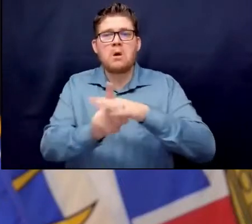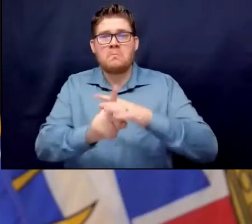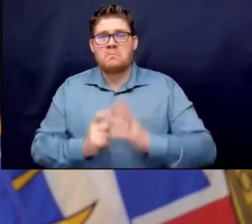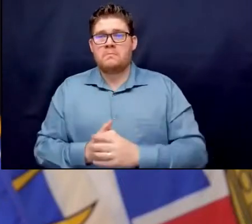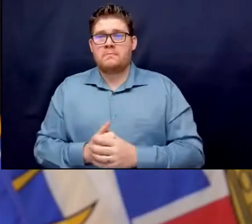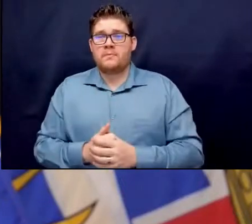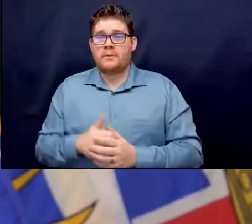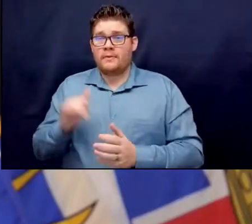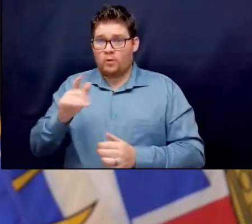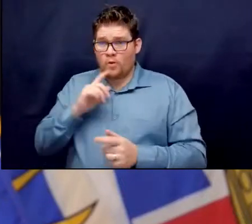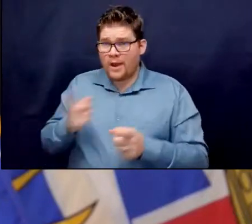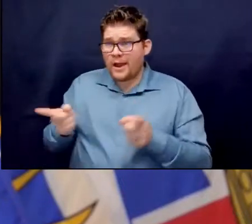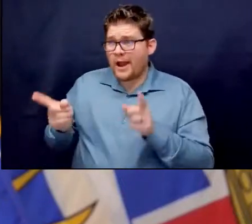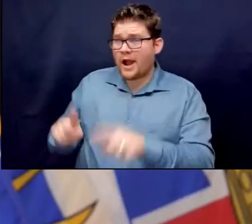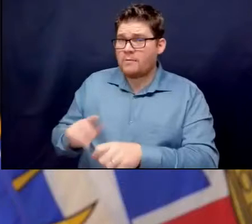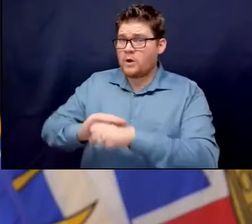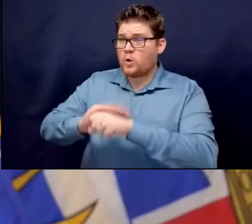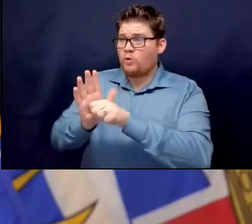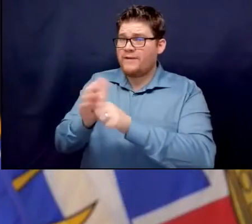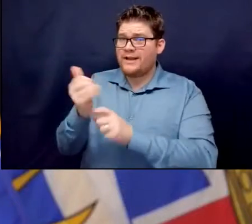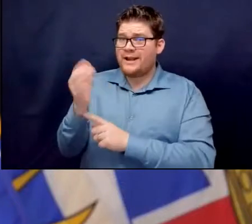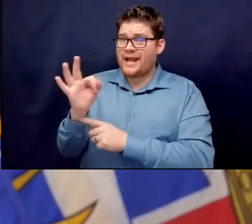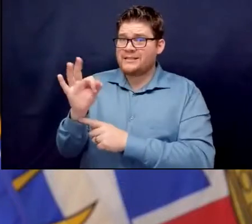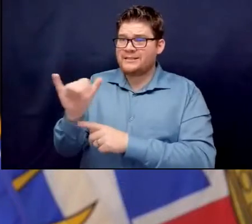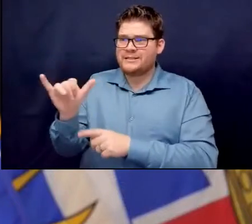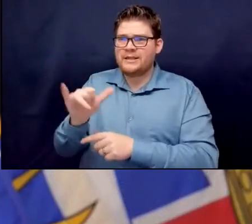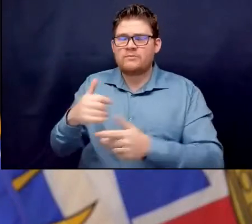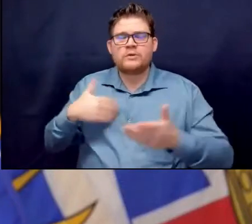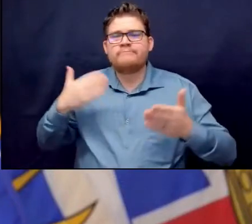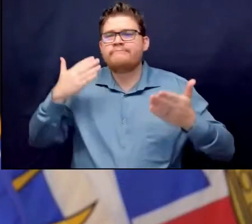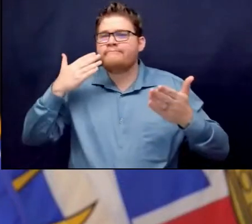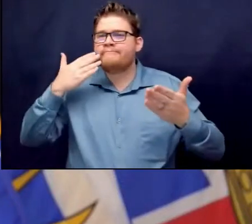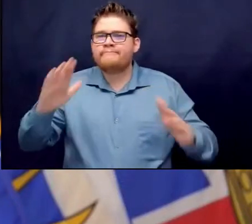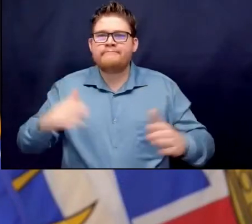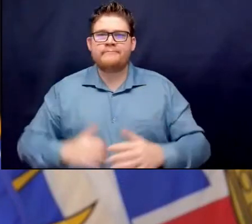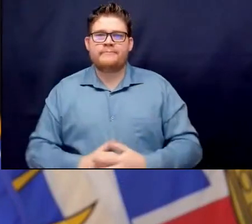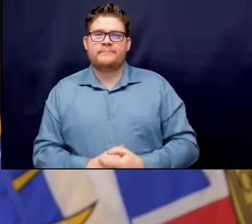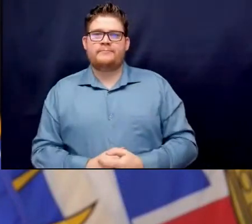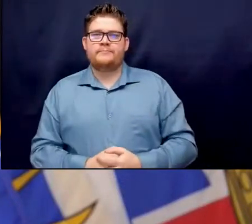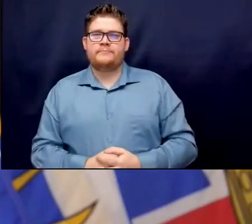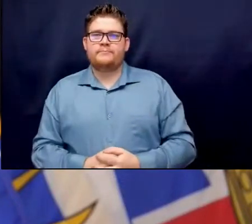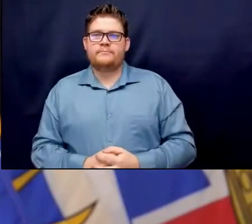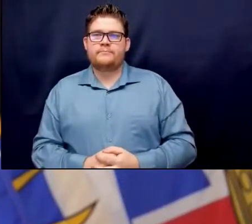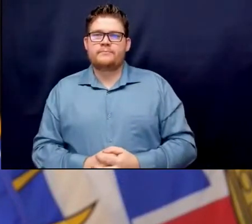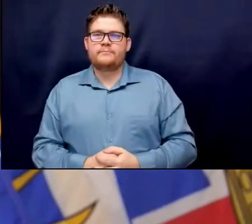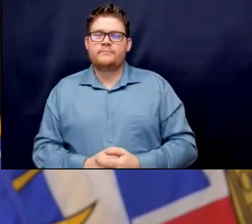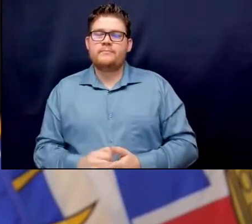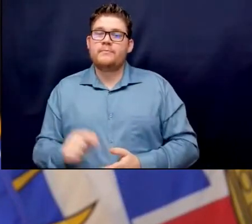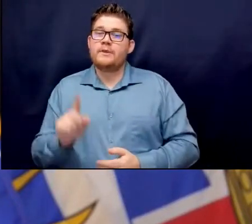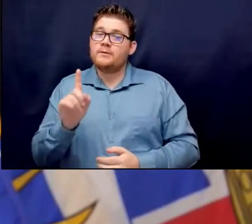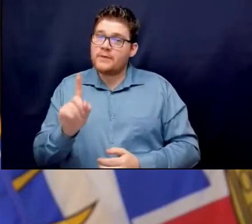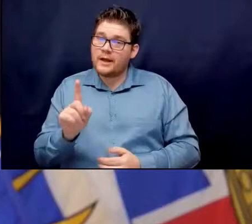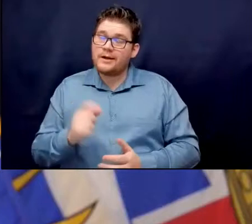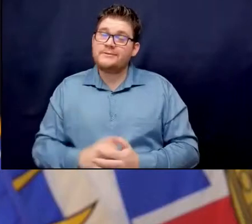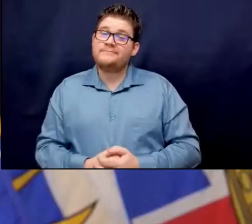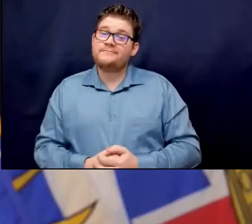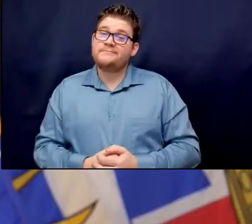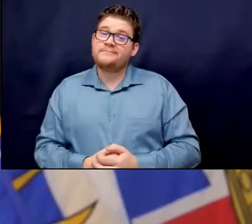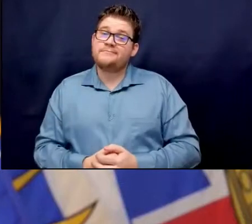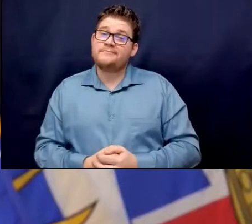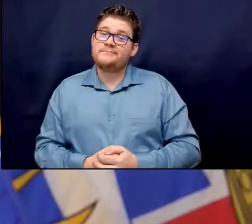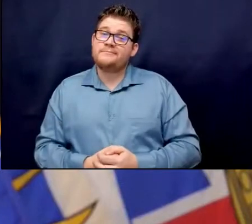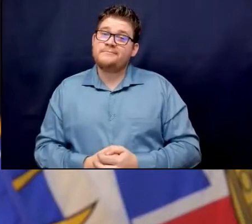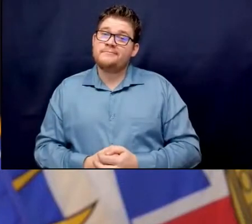might be. But those are some things that we're going to work out over time. But I do think this is a real transition in